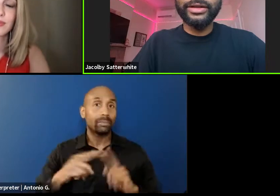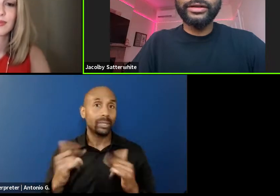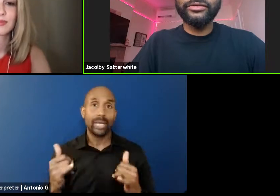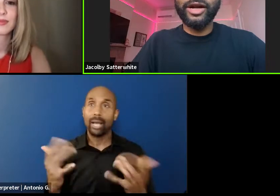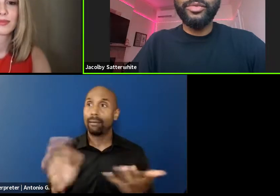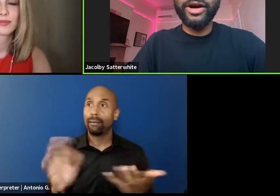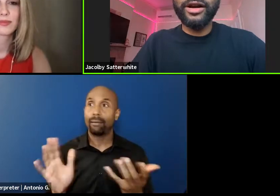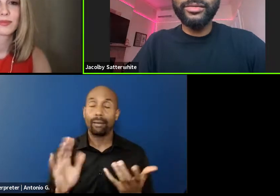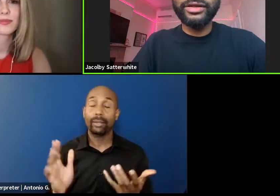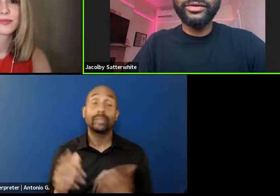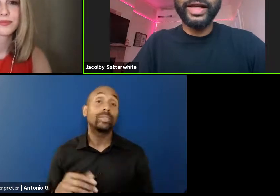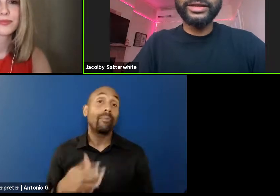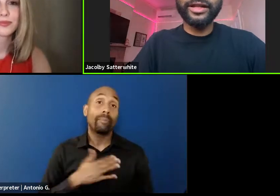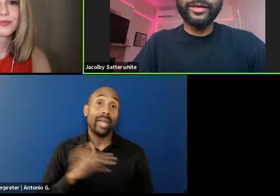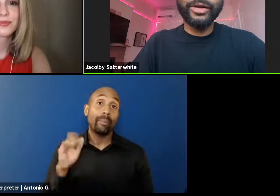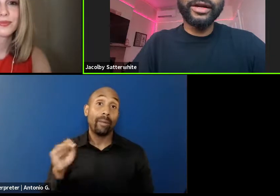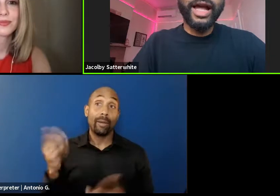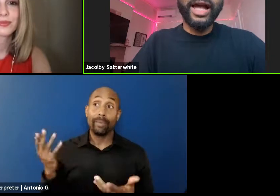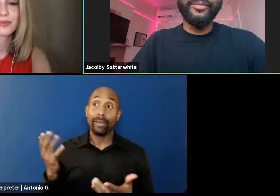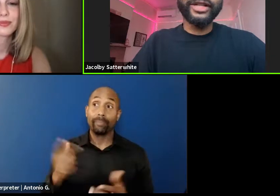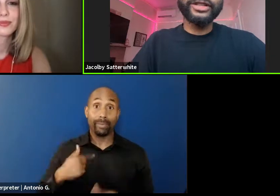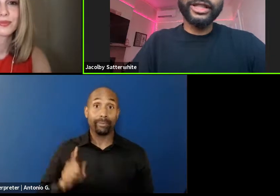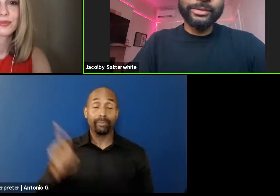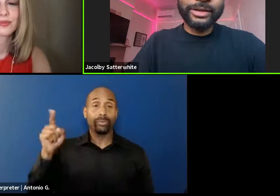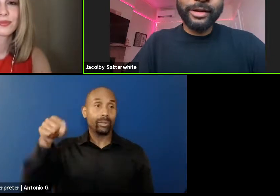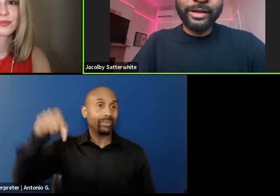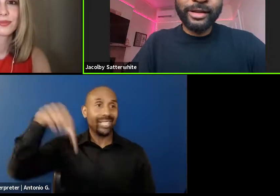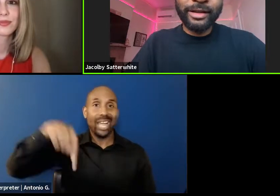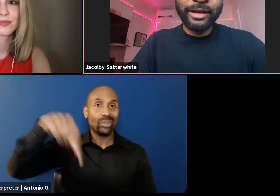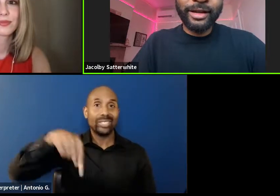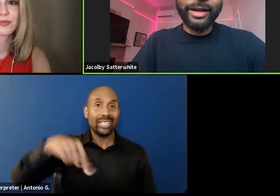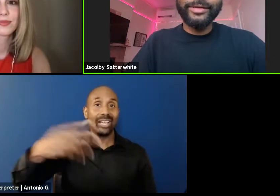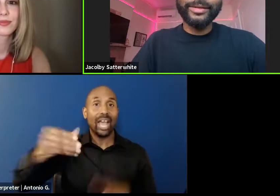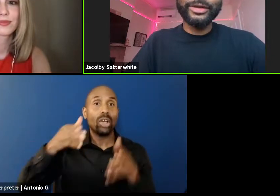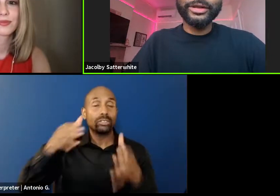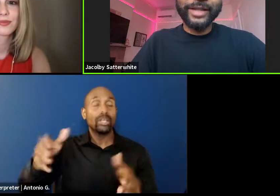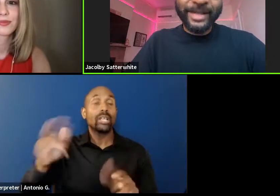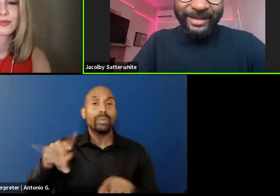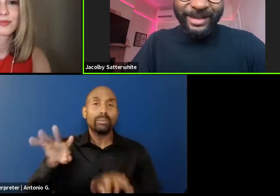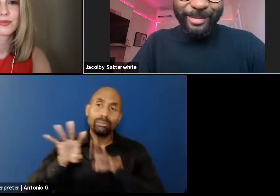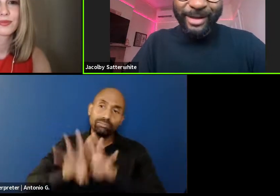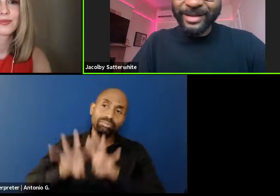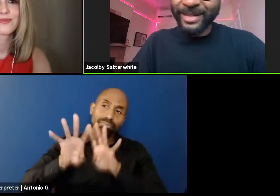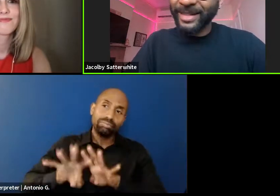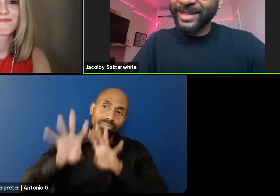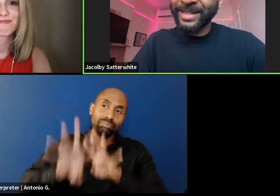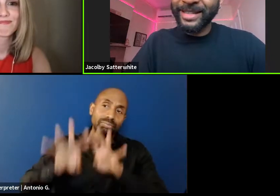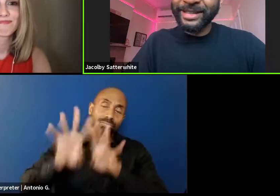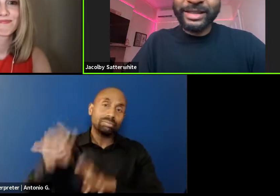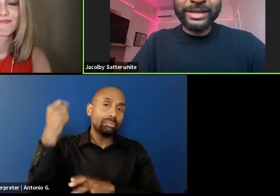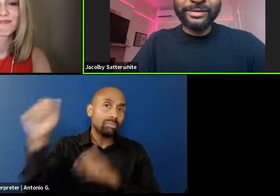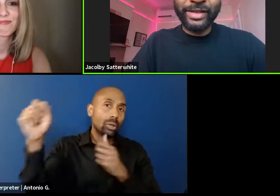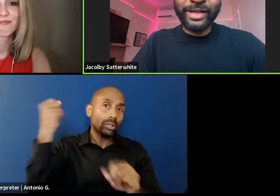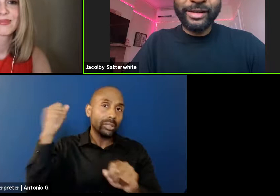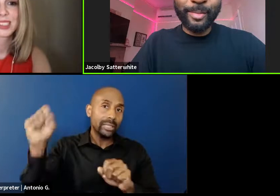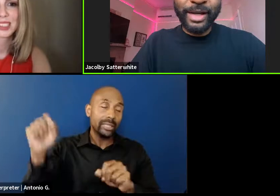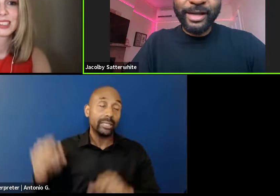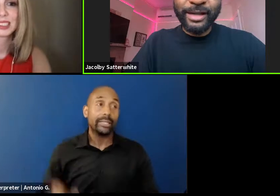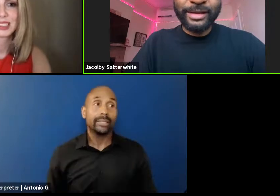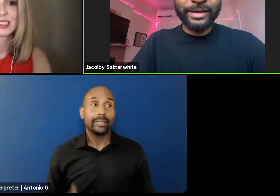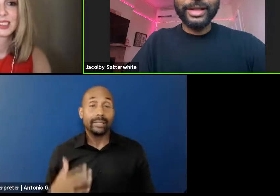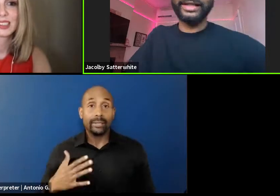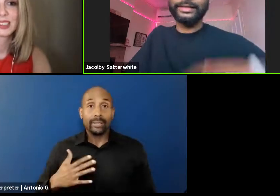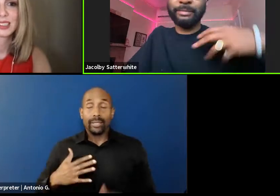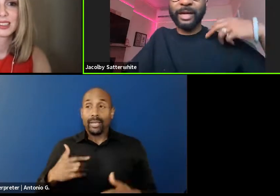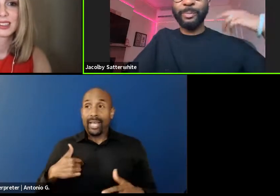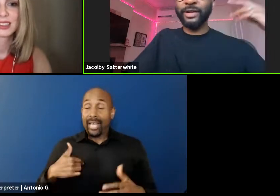protesting downstairs from my apartment during that summer. My chest was hurting from stress about like just fear and